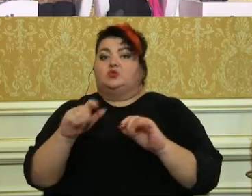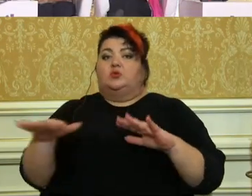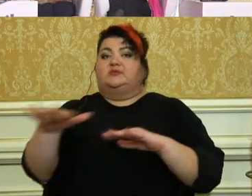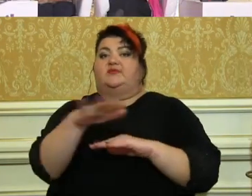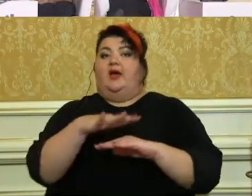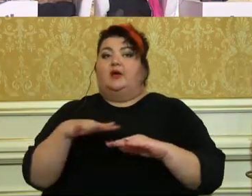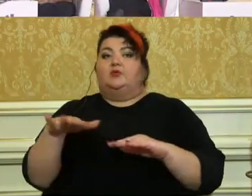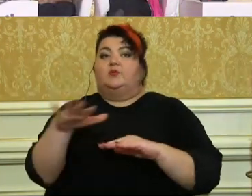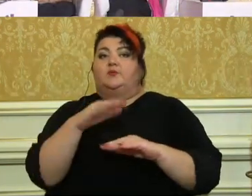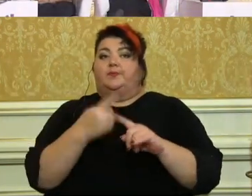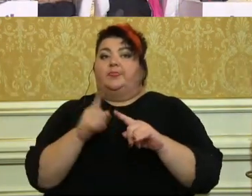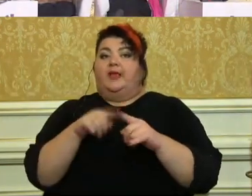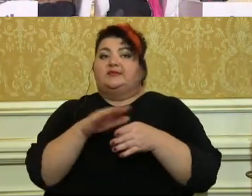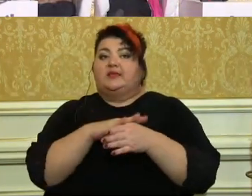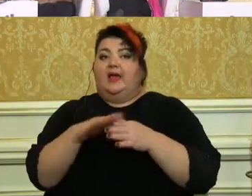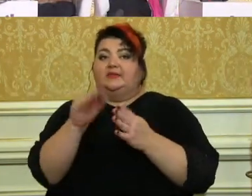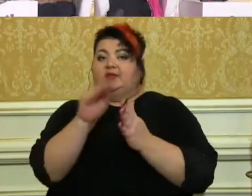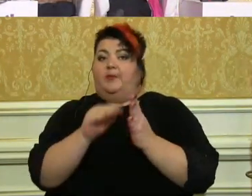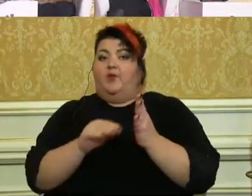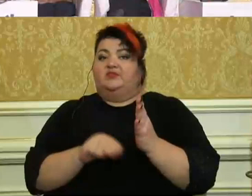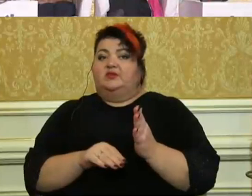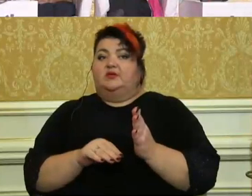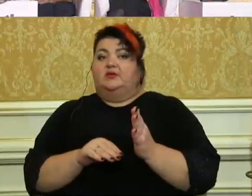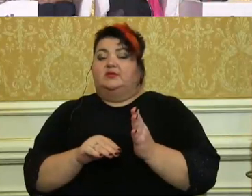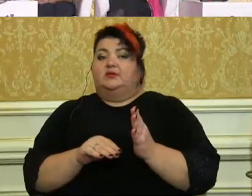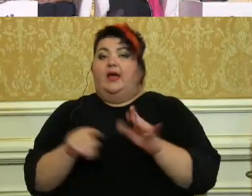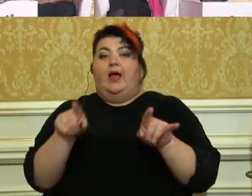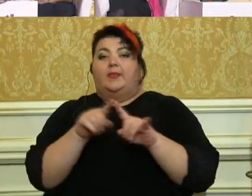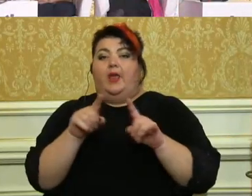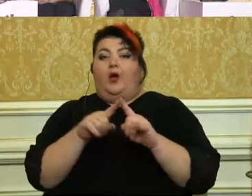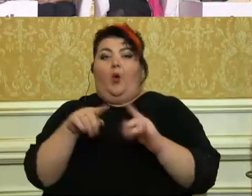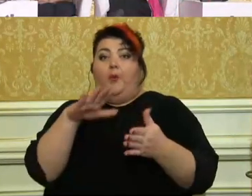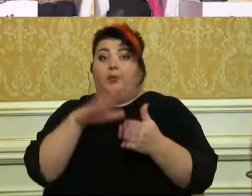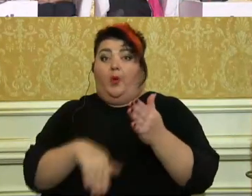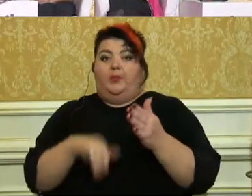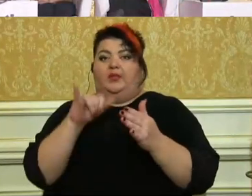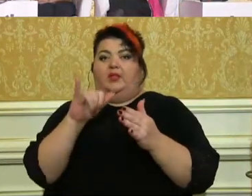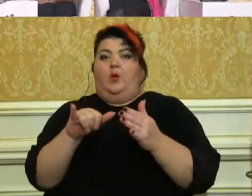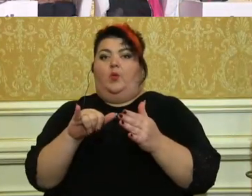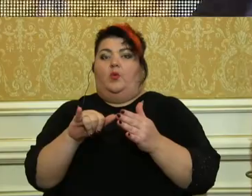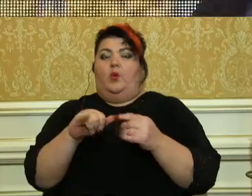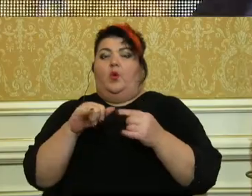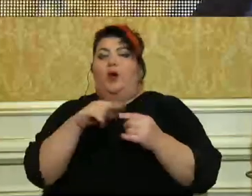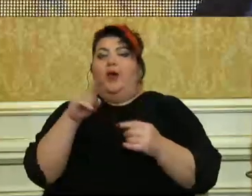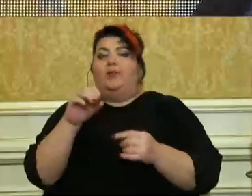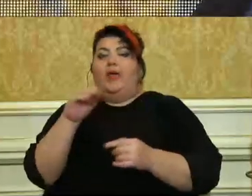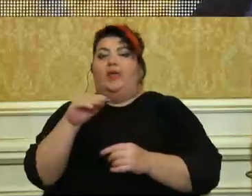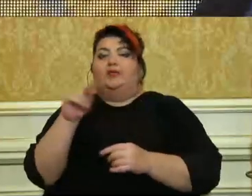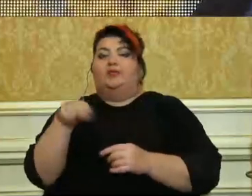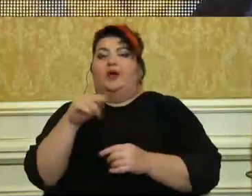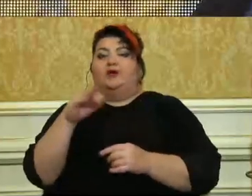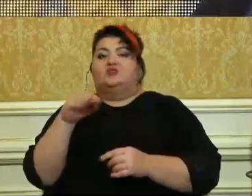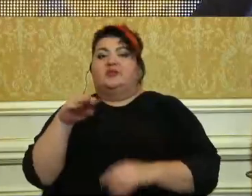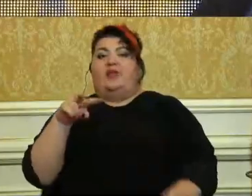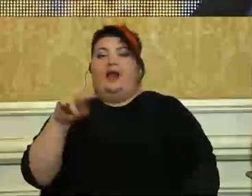gap. Dear young woman, dear women, don't stay away from the digital revolution. Enter the jobs,